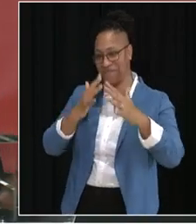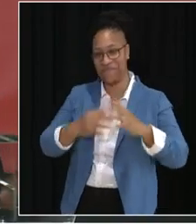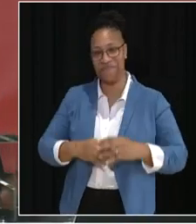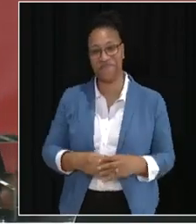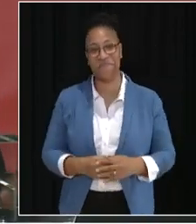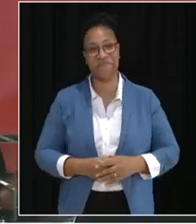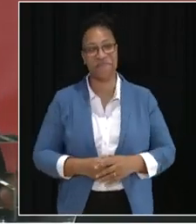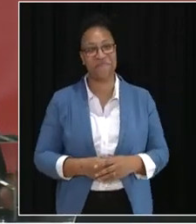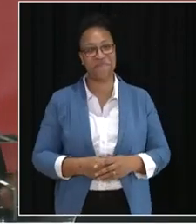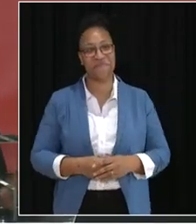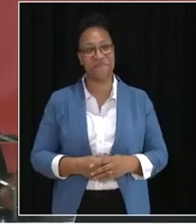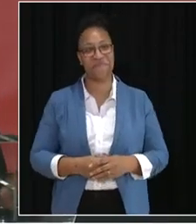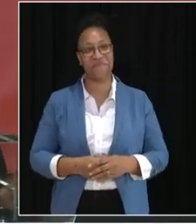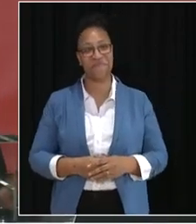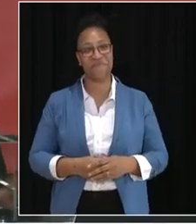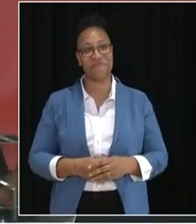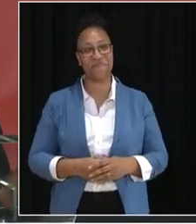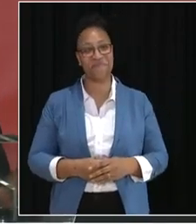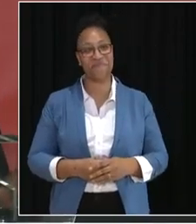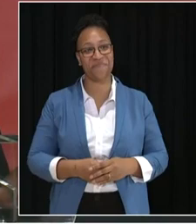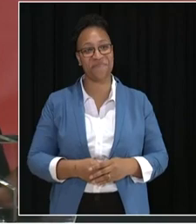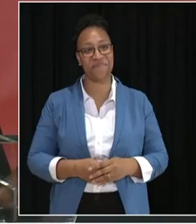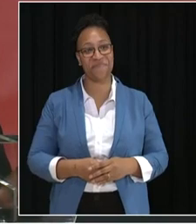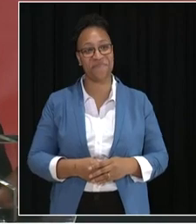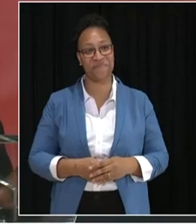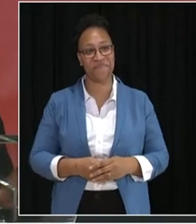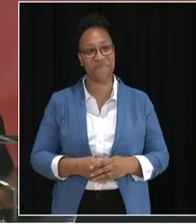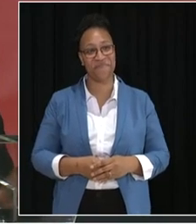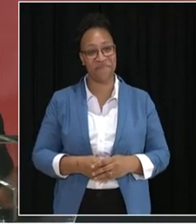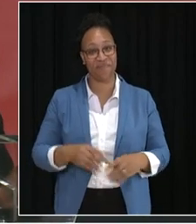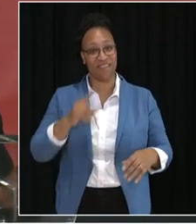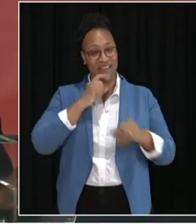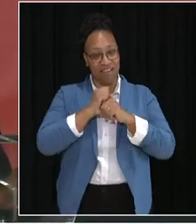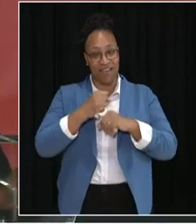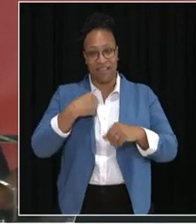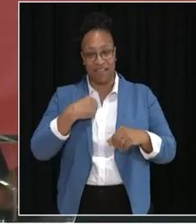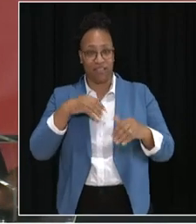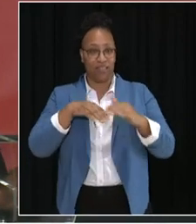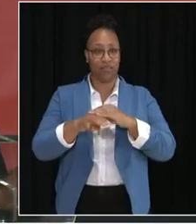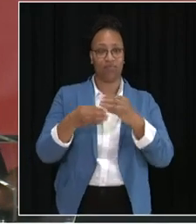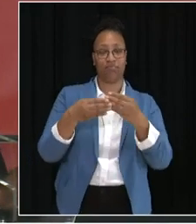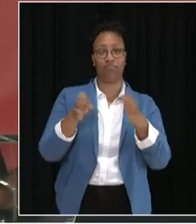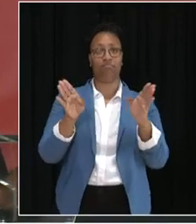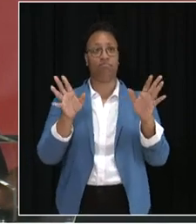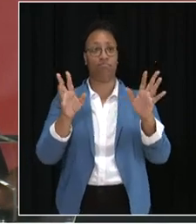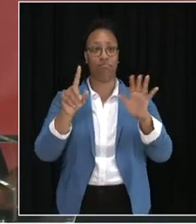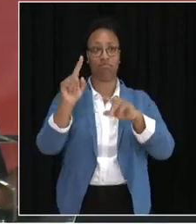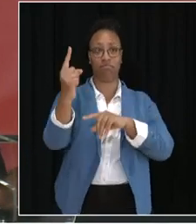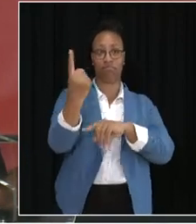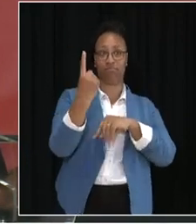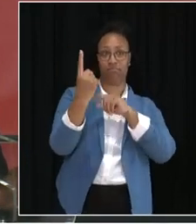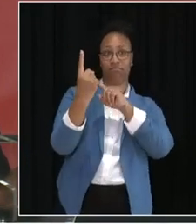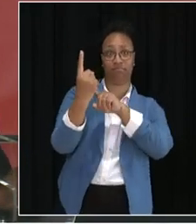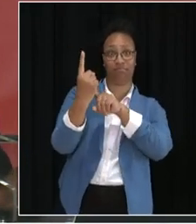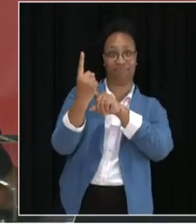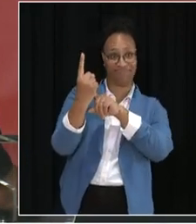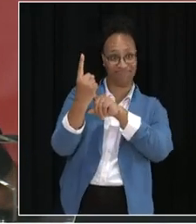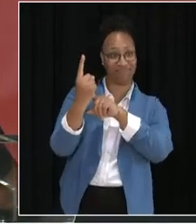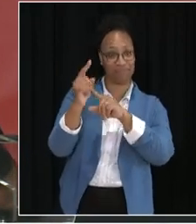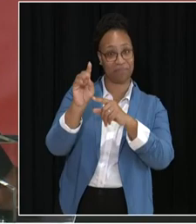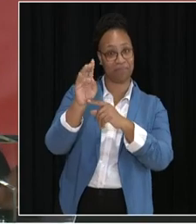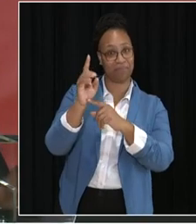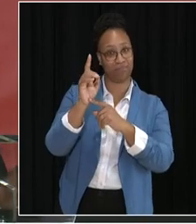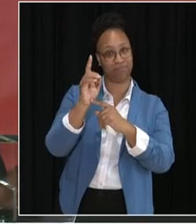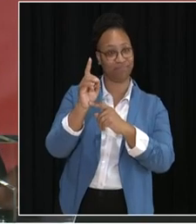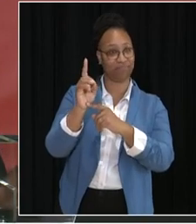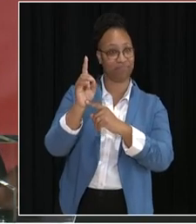I'm also encouraged, when I walked in the door, I was greeted by Mr. Best and the SGA. We have some brilliant,